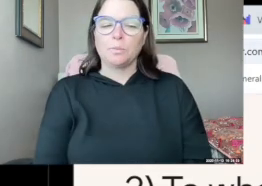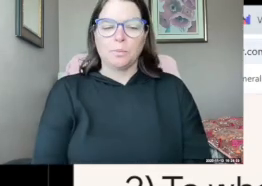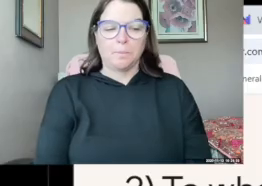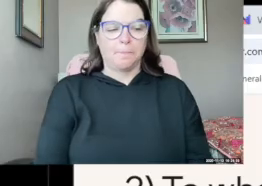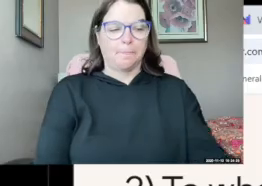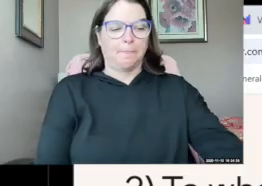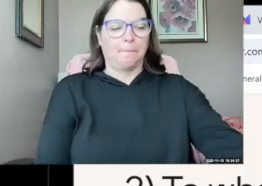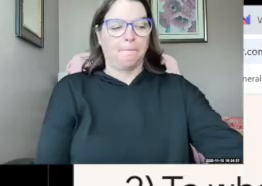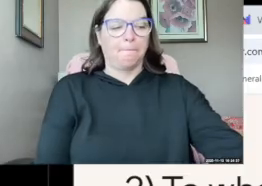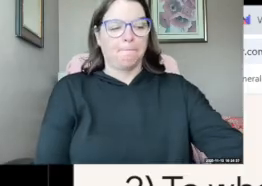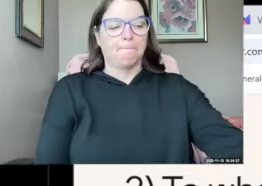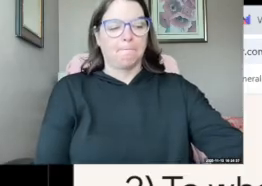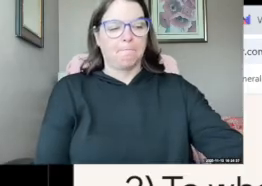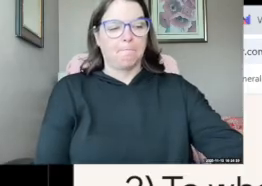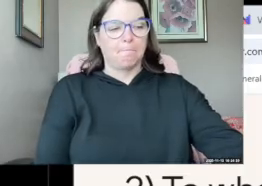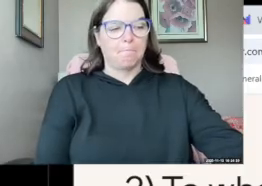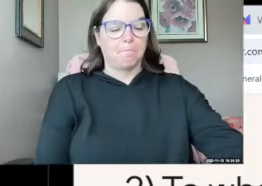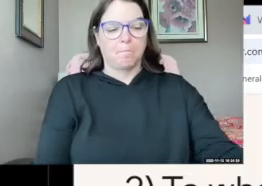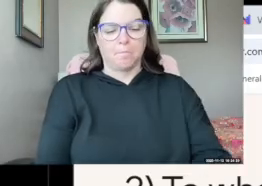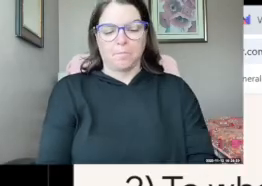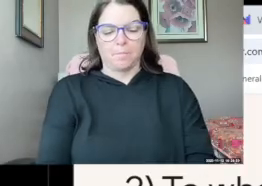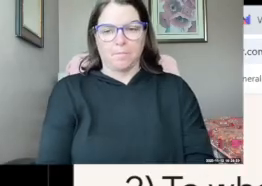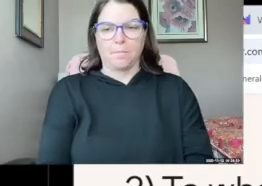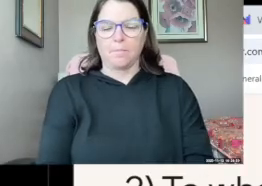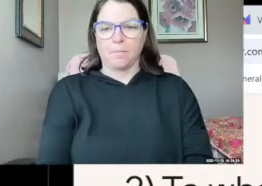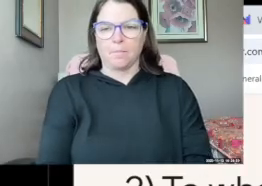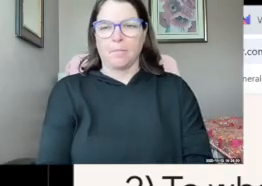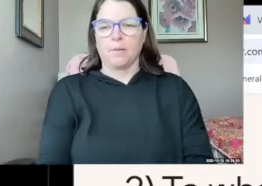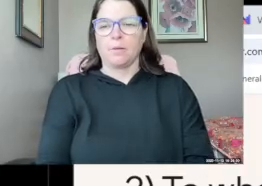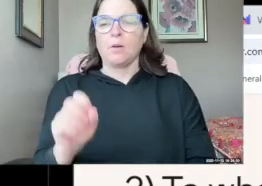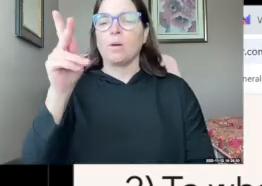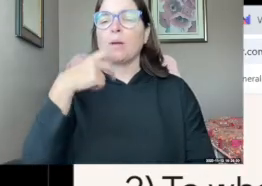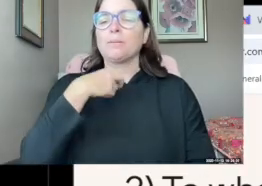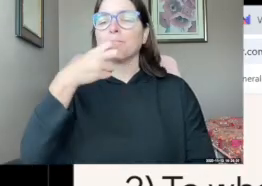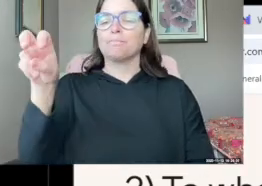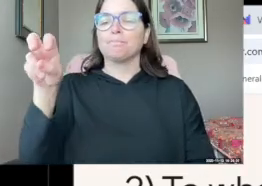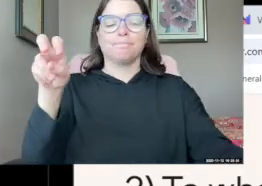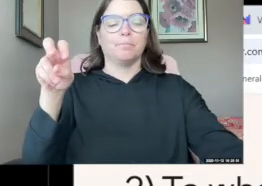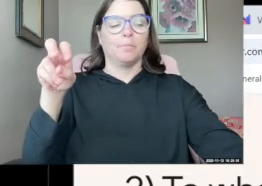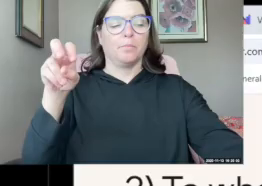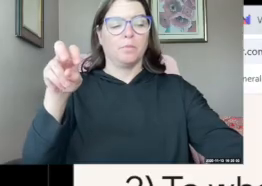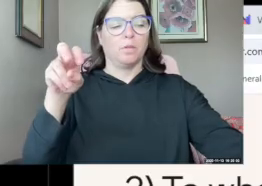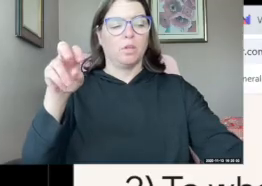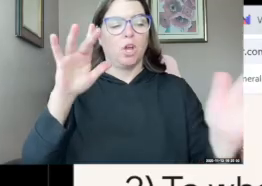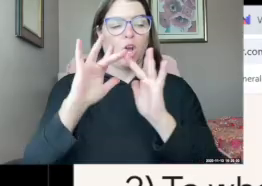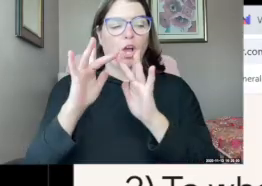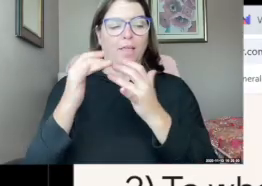5 years. Thank you. Okay, thanks, Robin. We're going to go to online